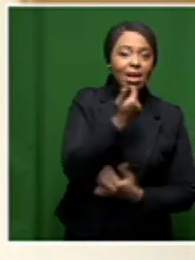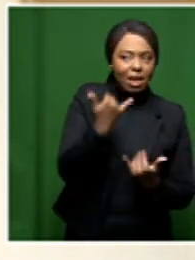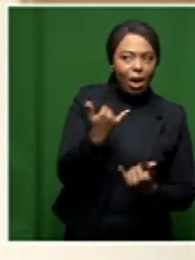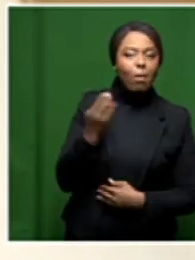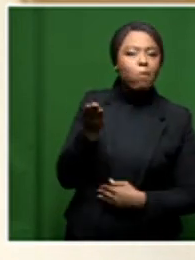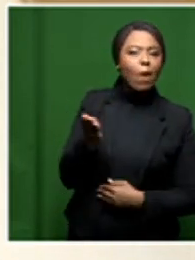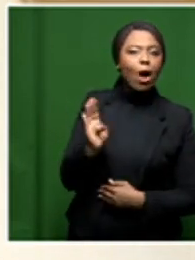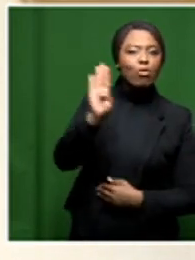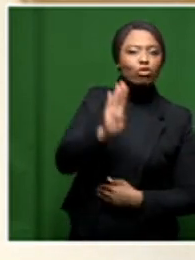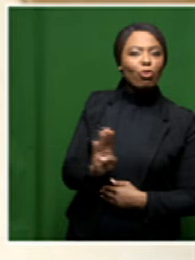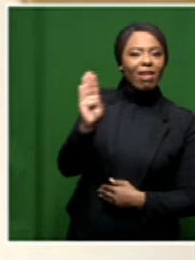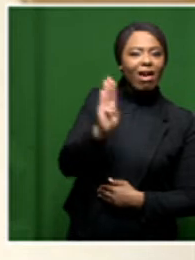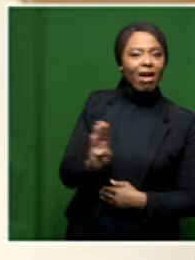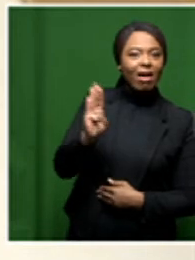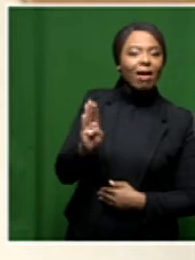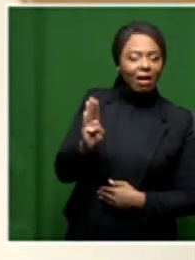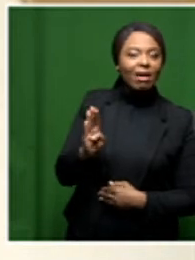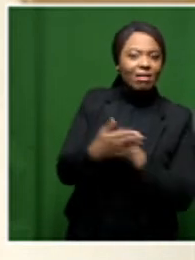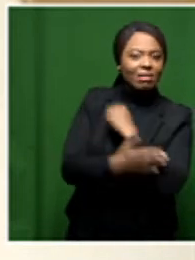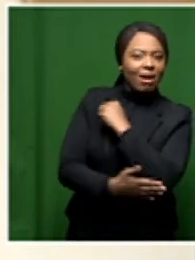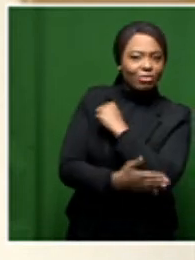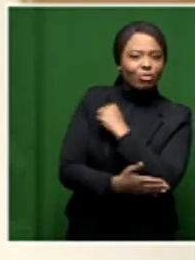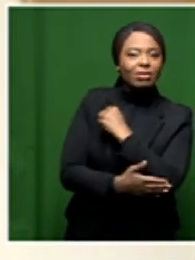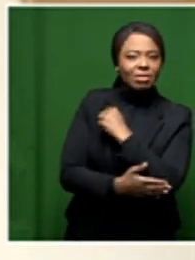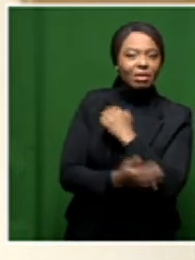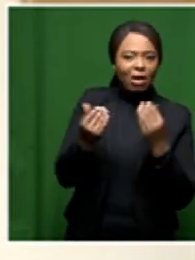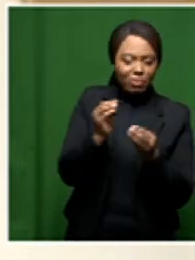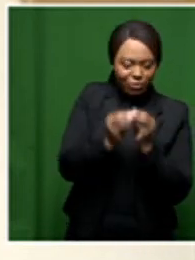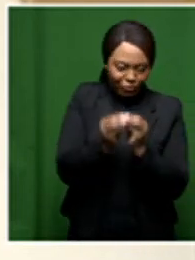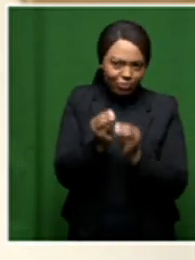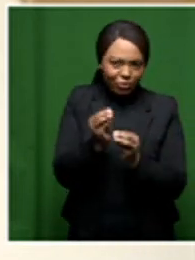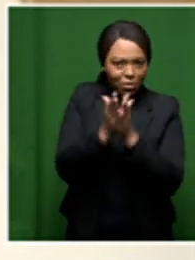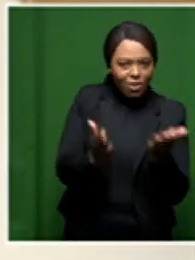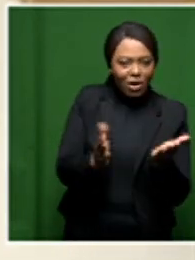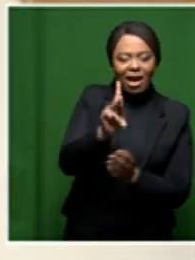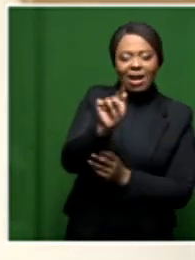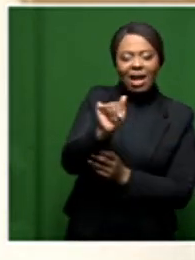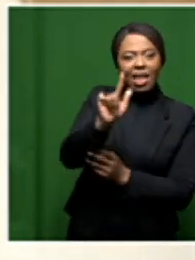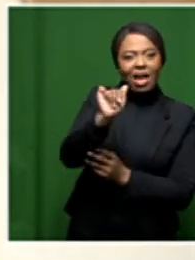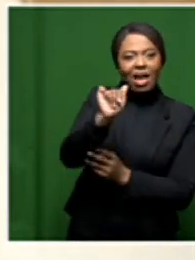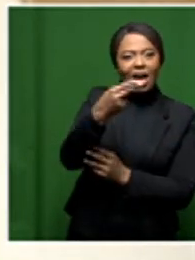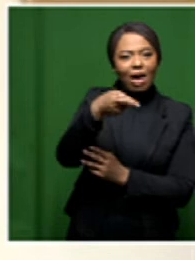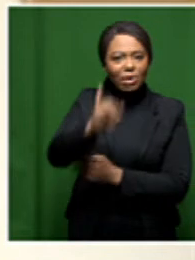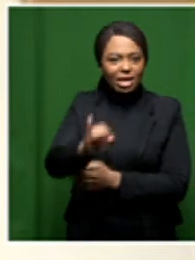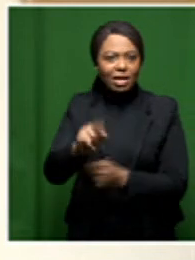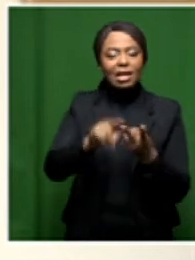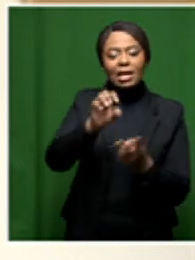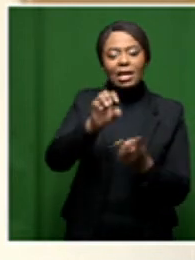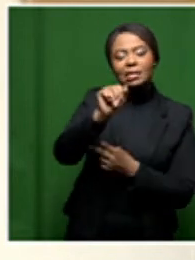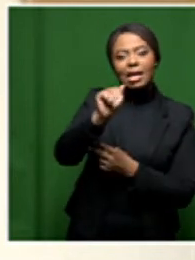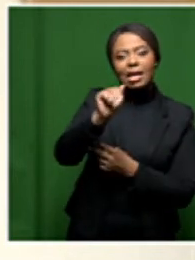Botswana, busy looking at doing a second project incorporating the Okavango region, the Kalahari, as well as the SABC sands